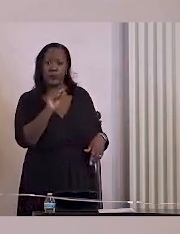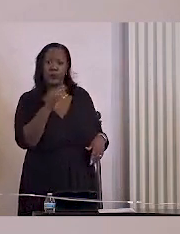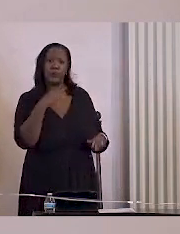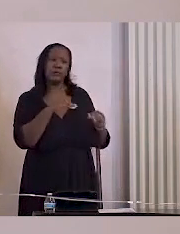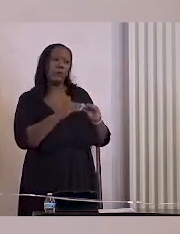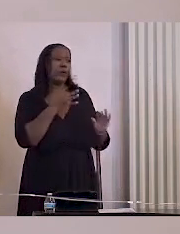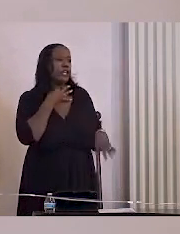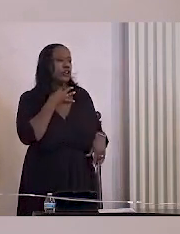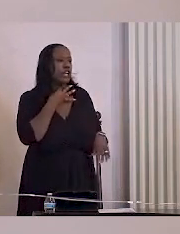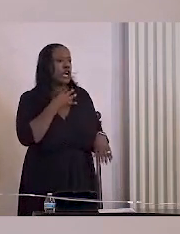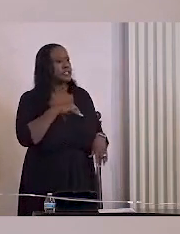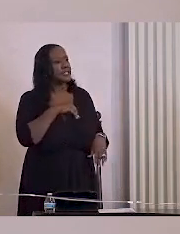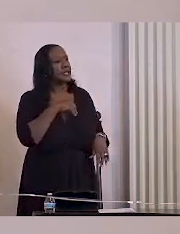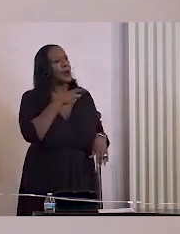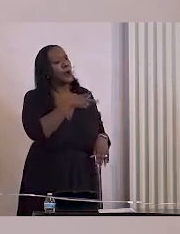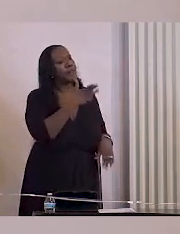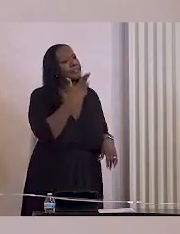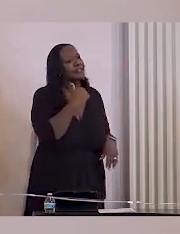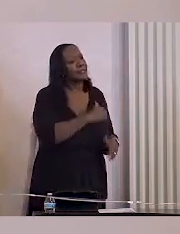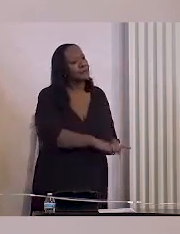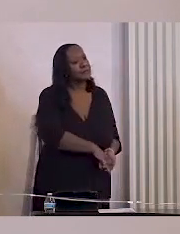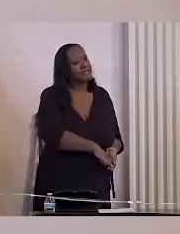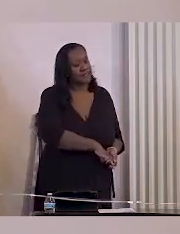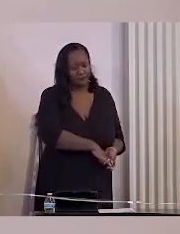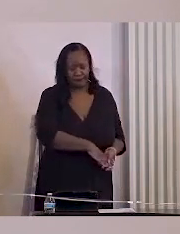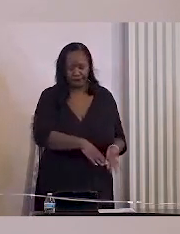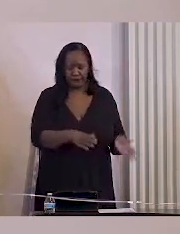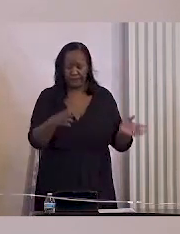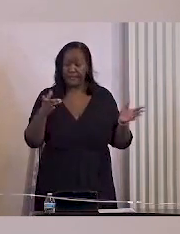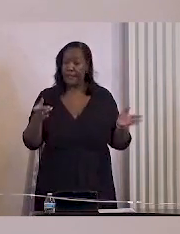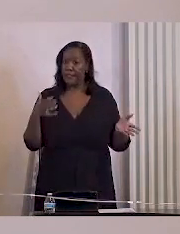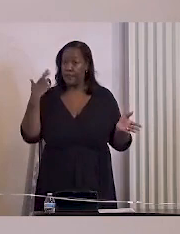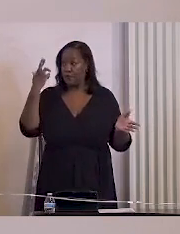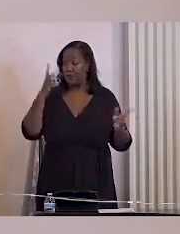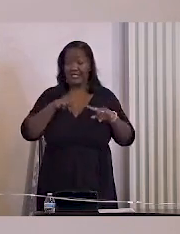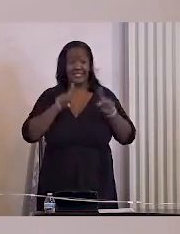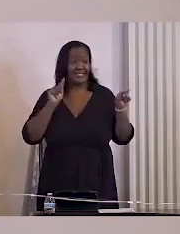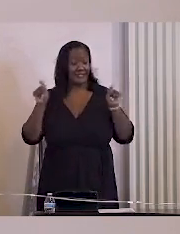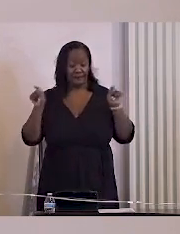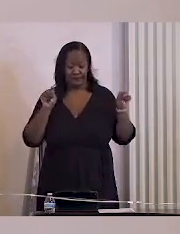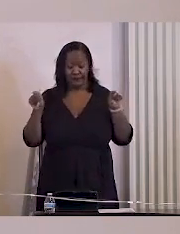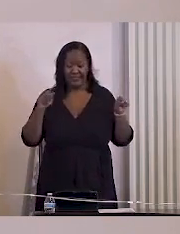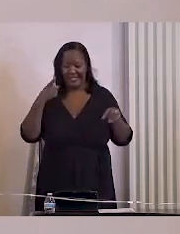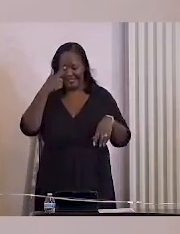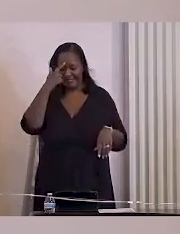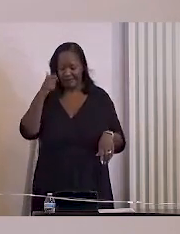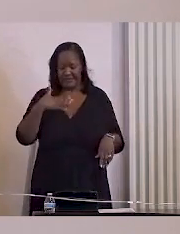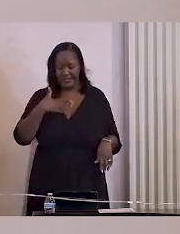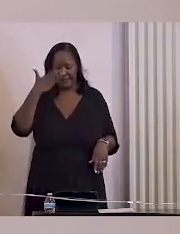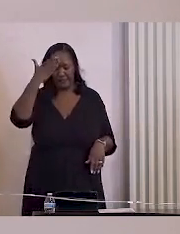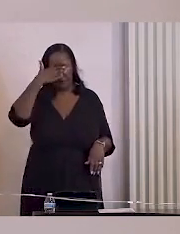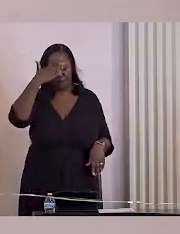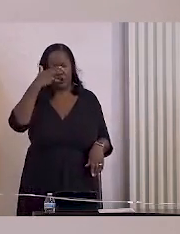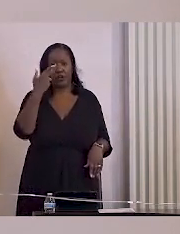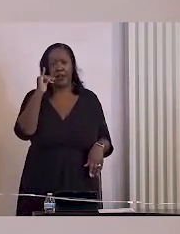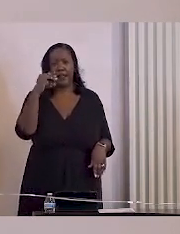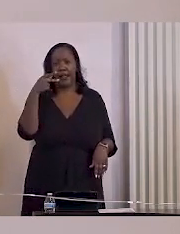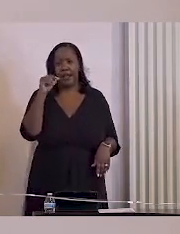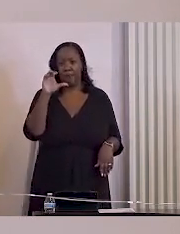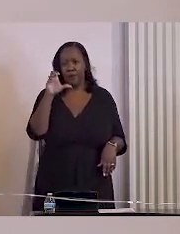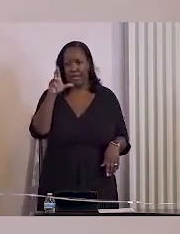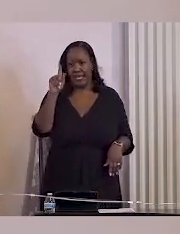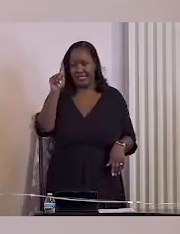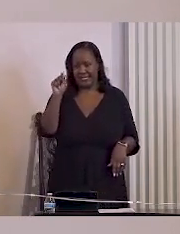that the lion is cute." This is because the hippocampus and the frontal cortex process